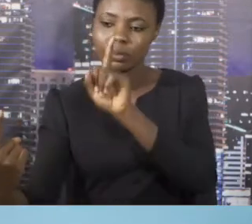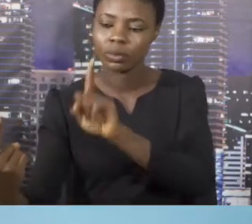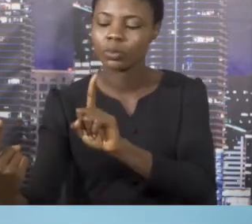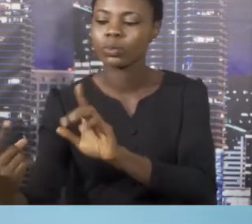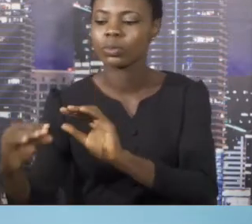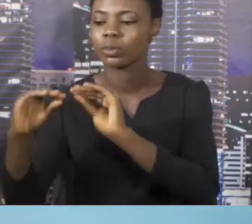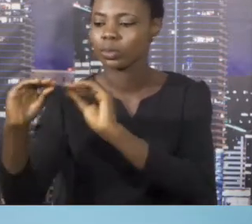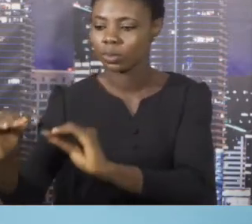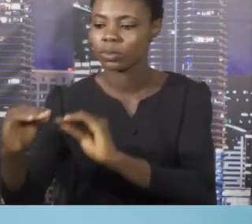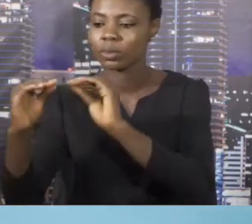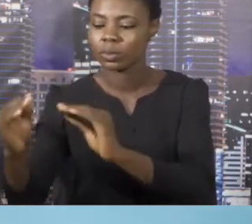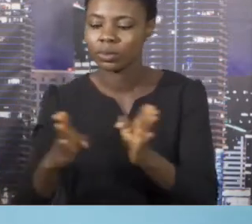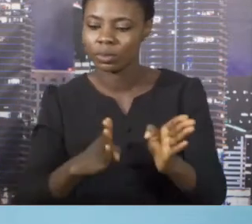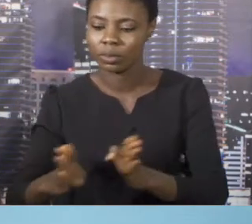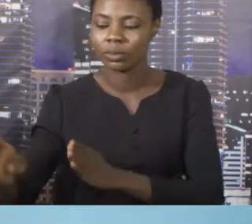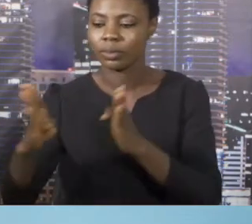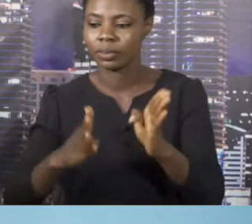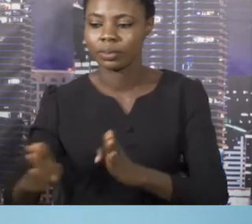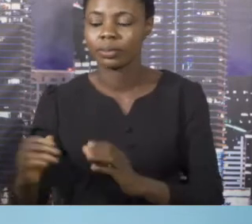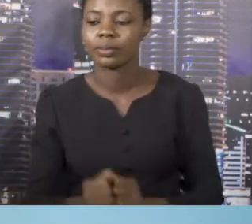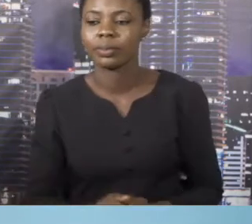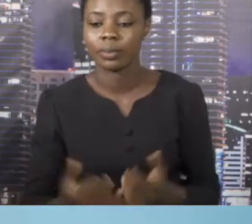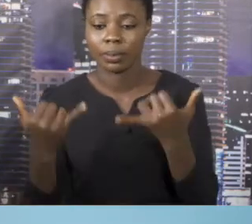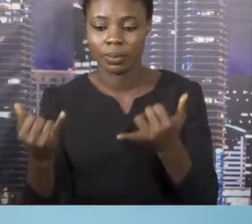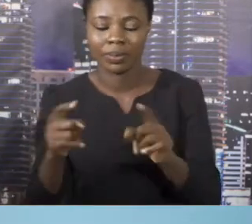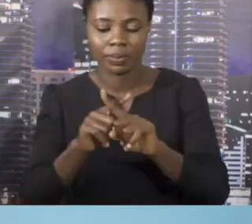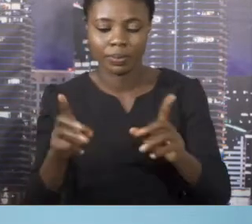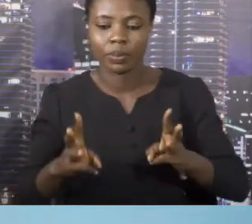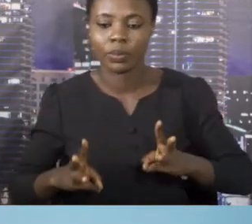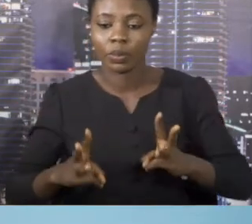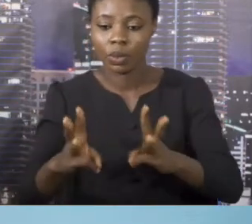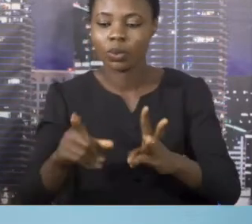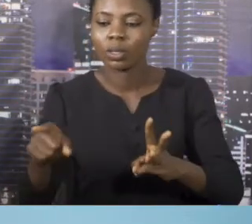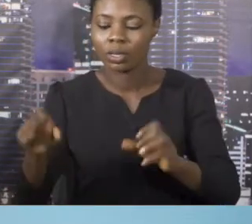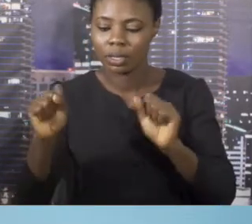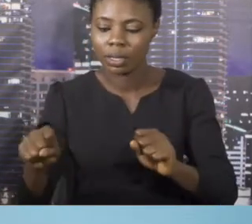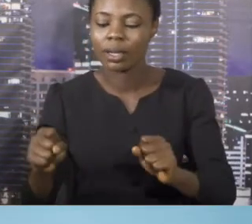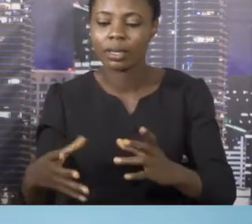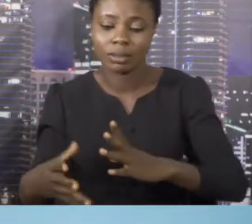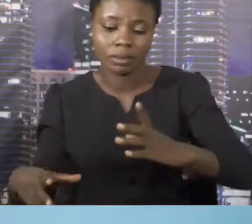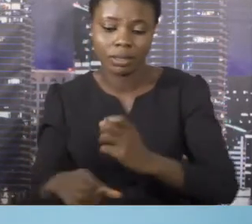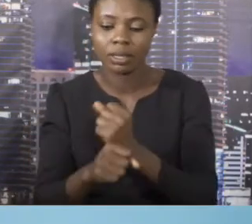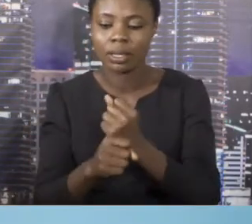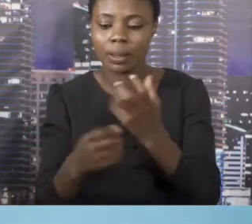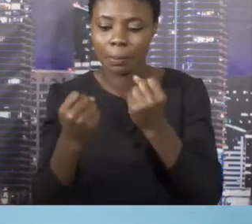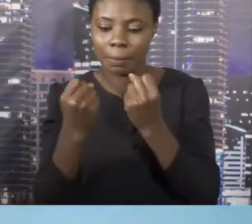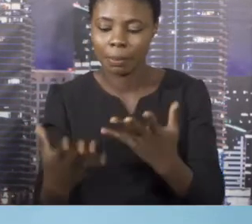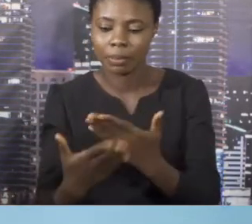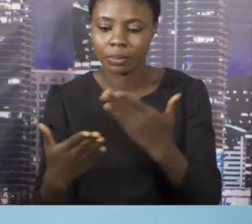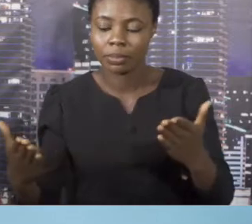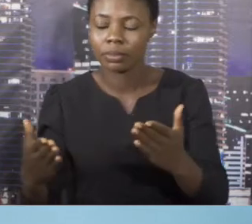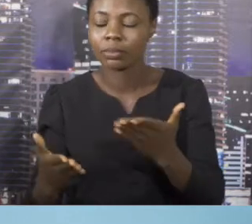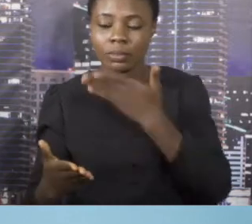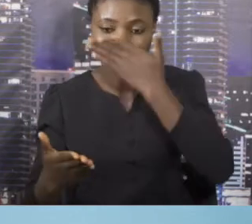planning. Now, there are different ways one can get multisensory materials, but the easiest way is what I'm going to show